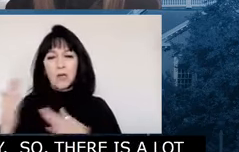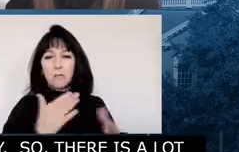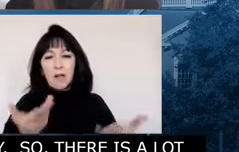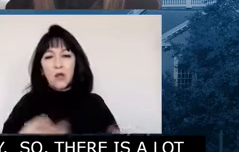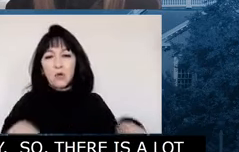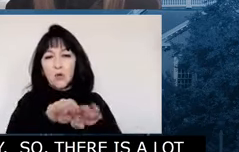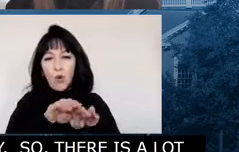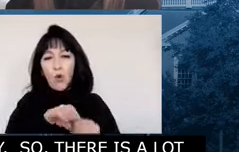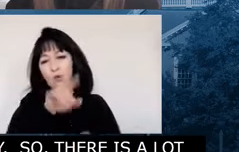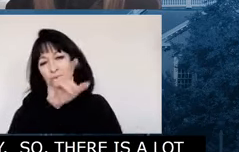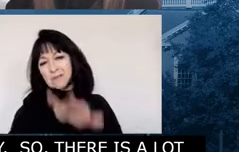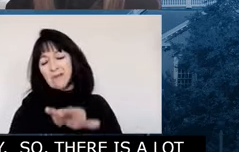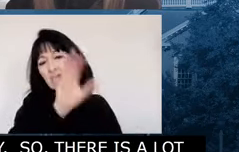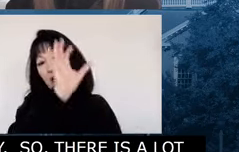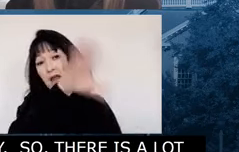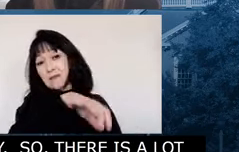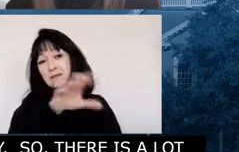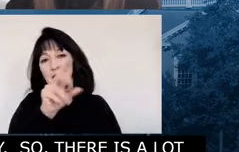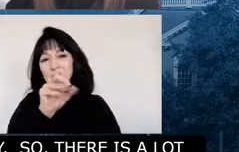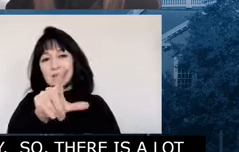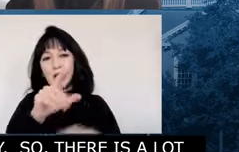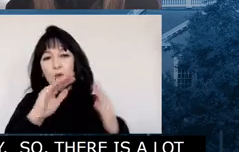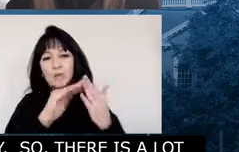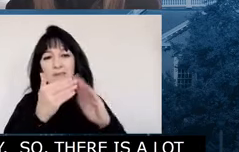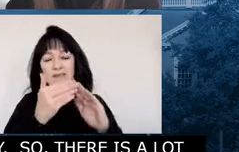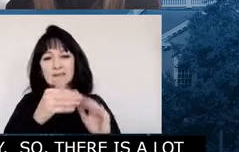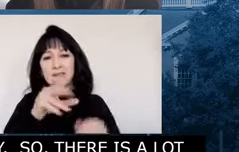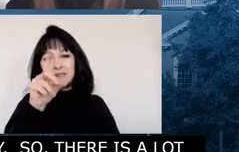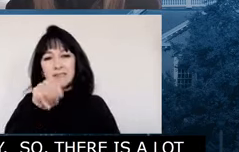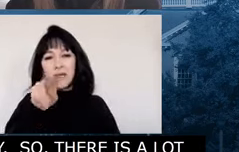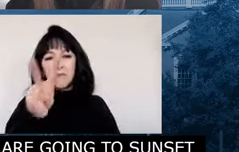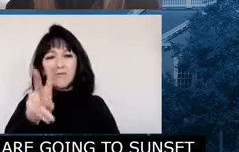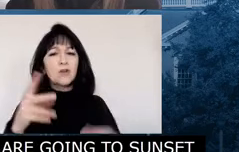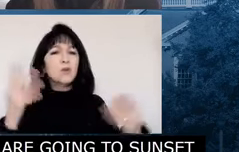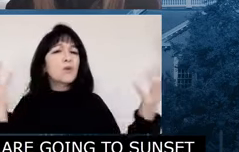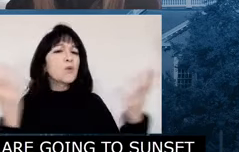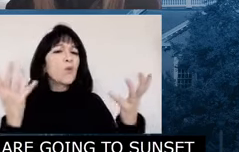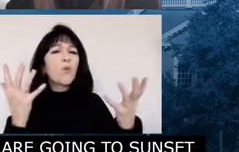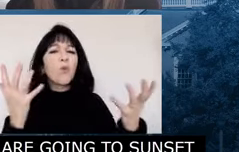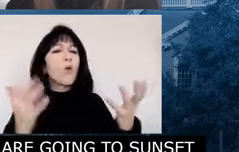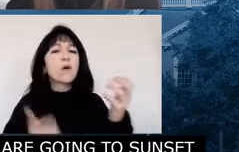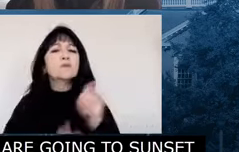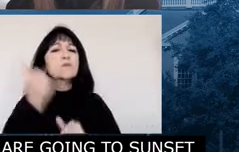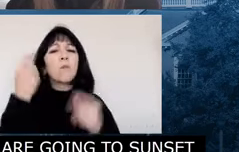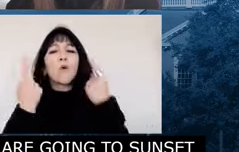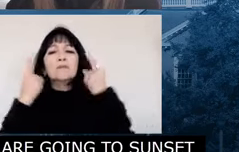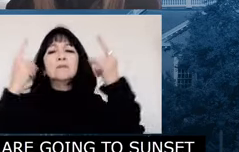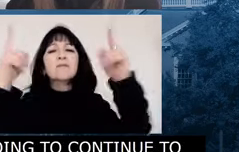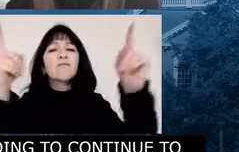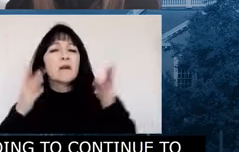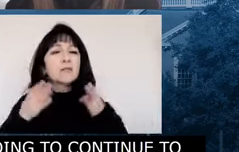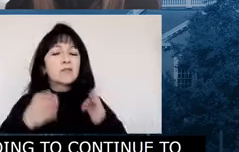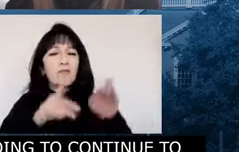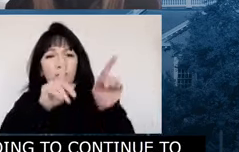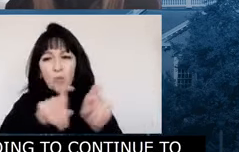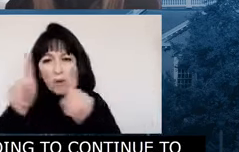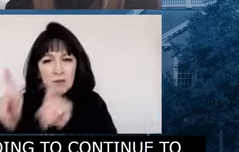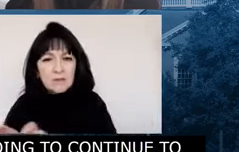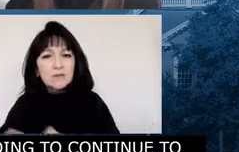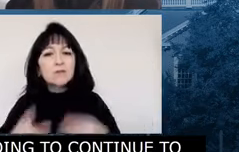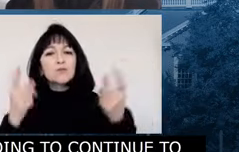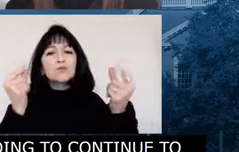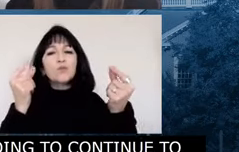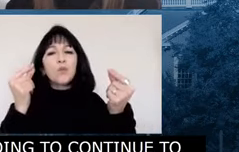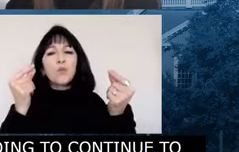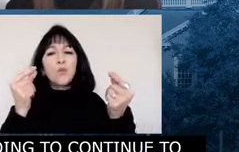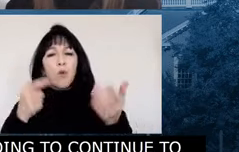what's the most effective way to test in locations and the products we use, et cetera. And,